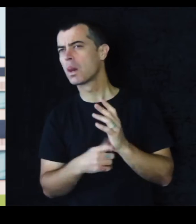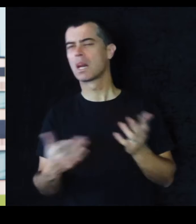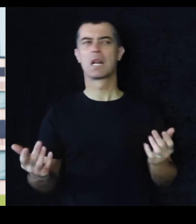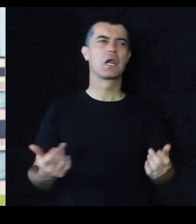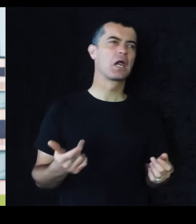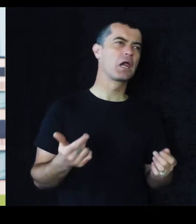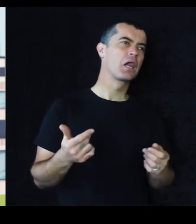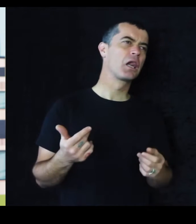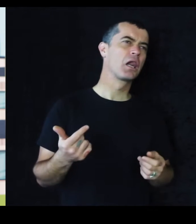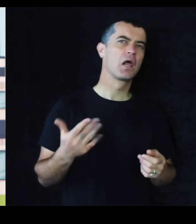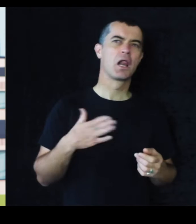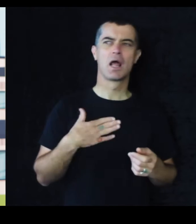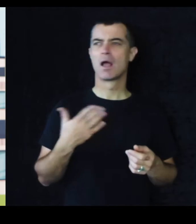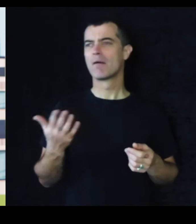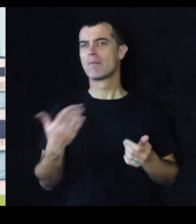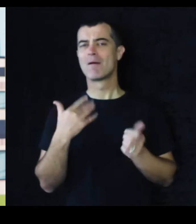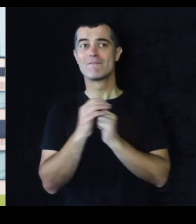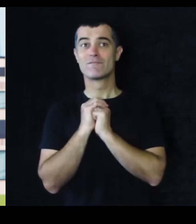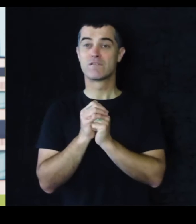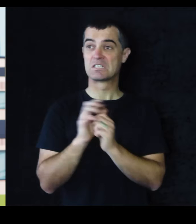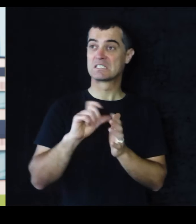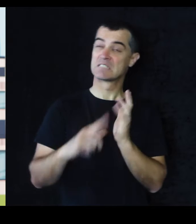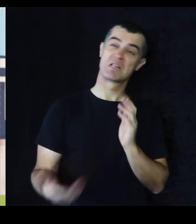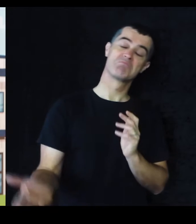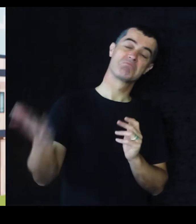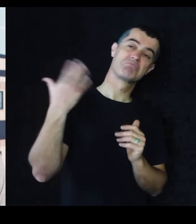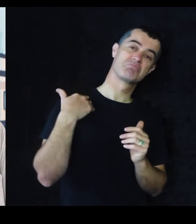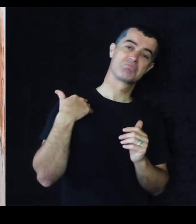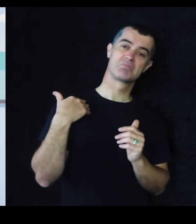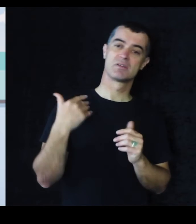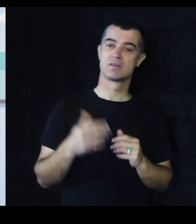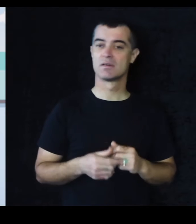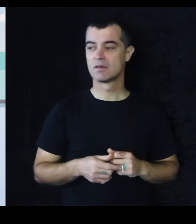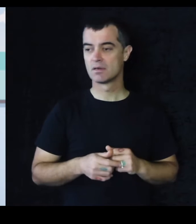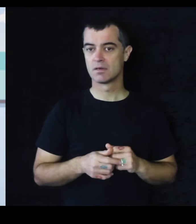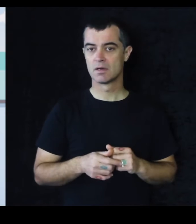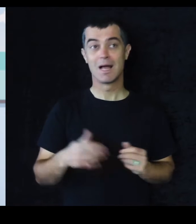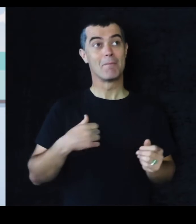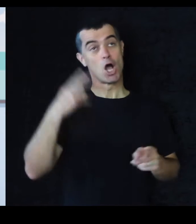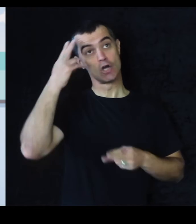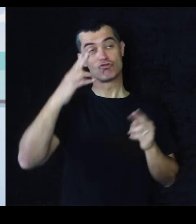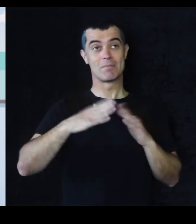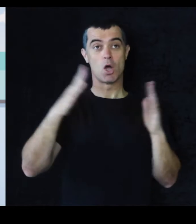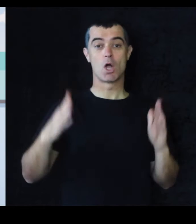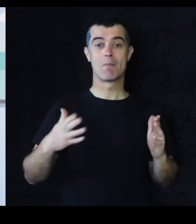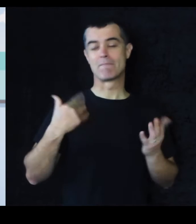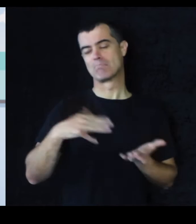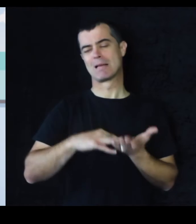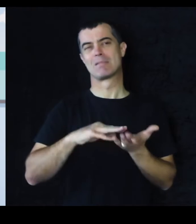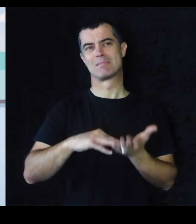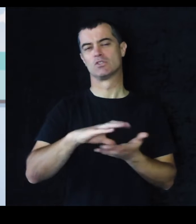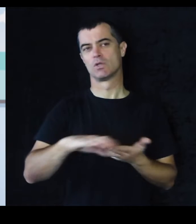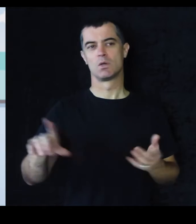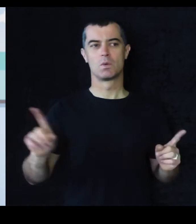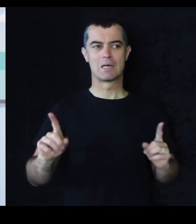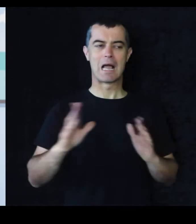have my friends with a disability over. Well, my dream home, if I had millions of